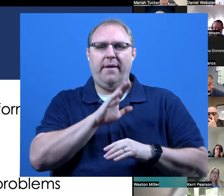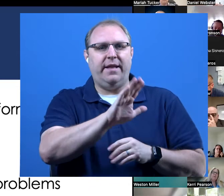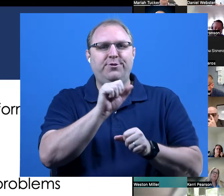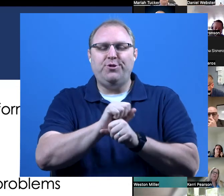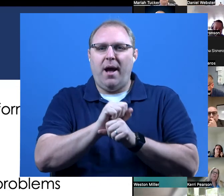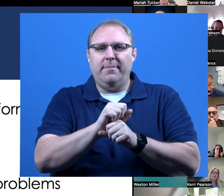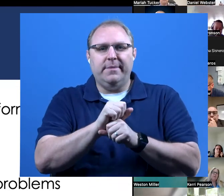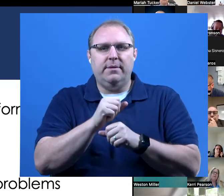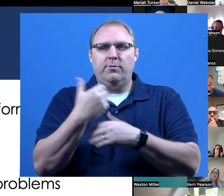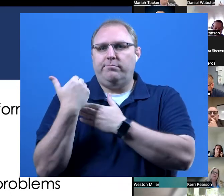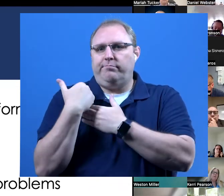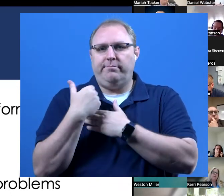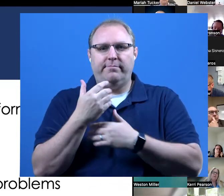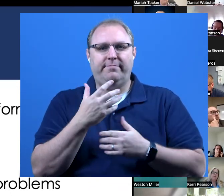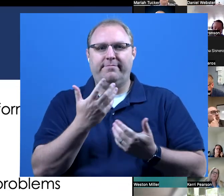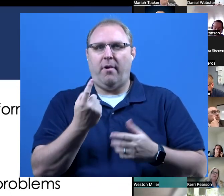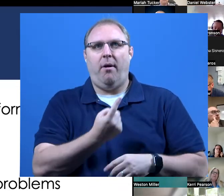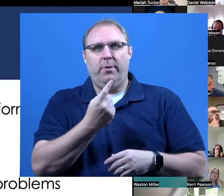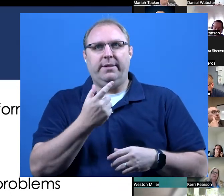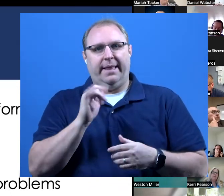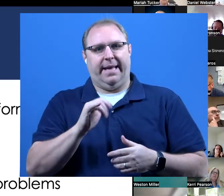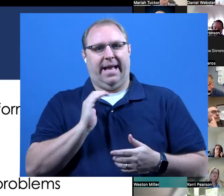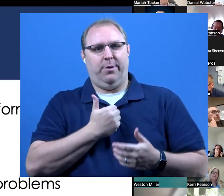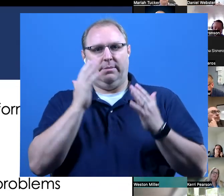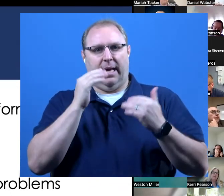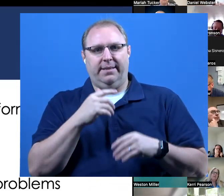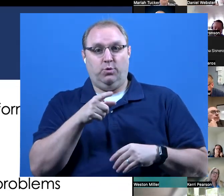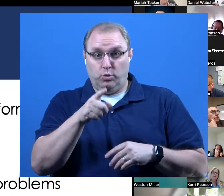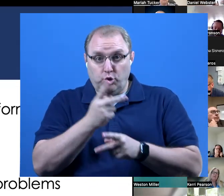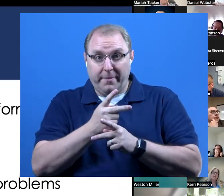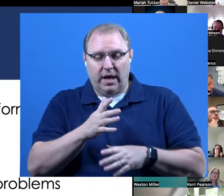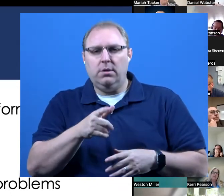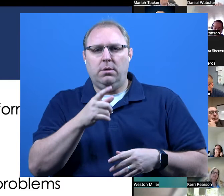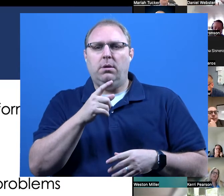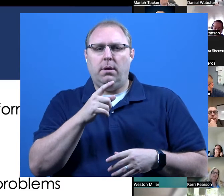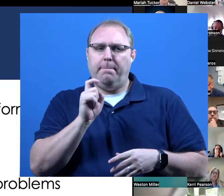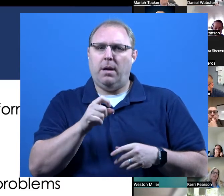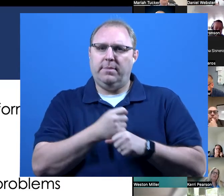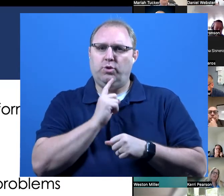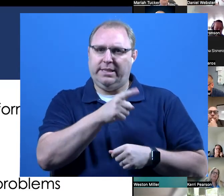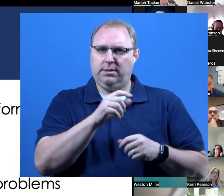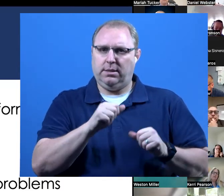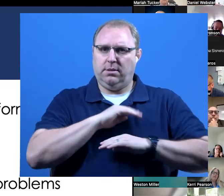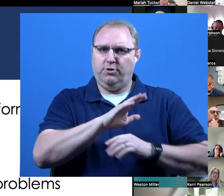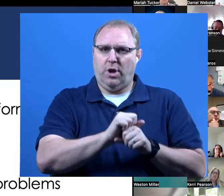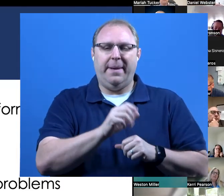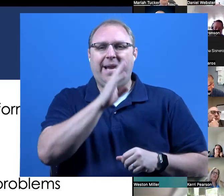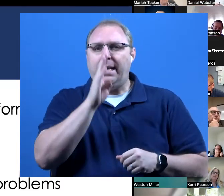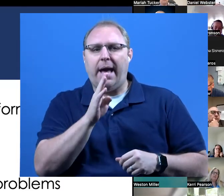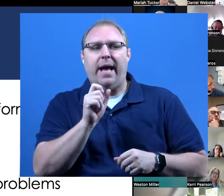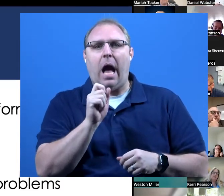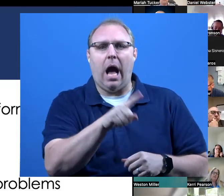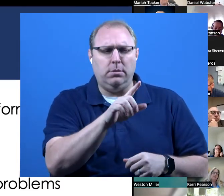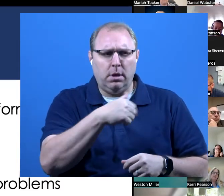physical problems. Always make factual performance notes in UPM. Great place to do it. Never enter any